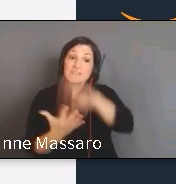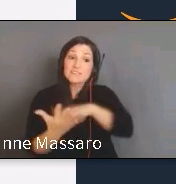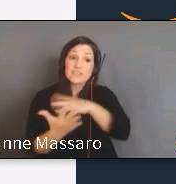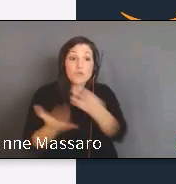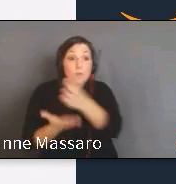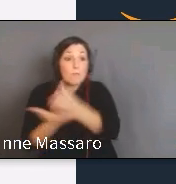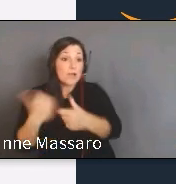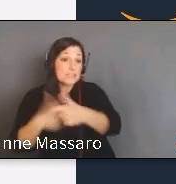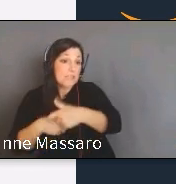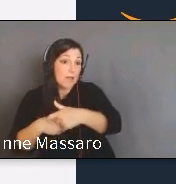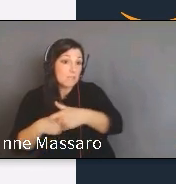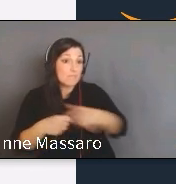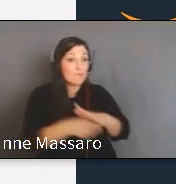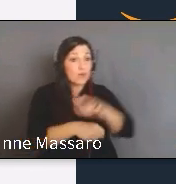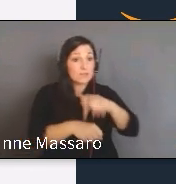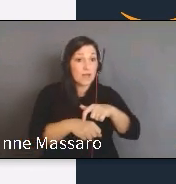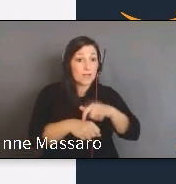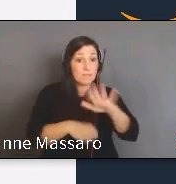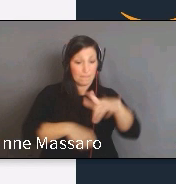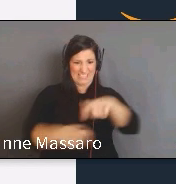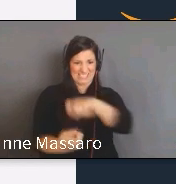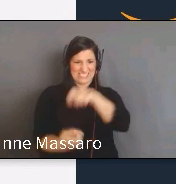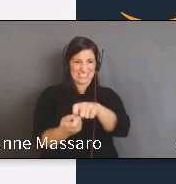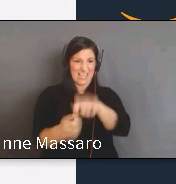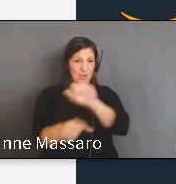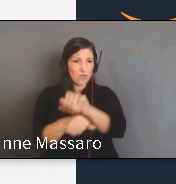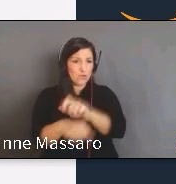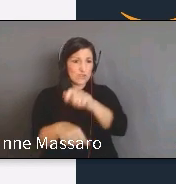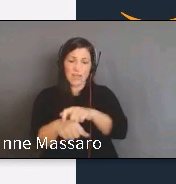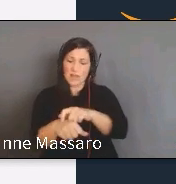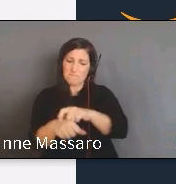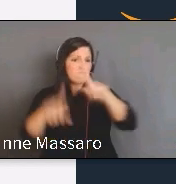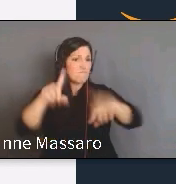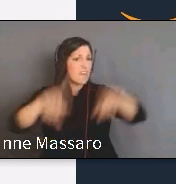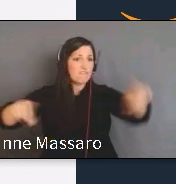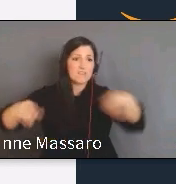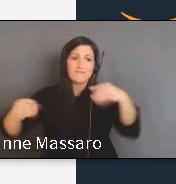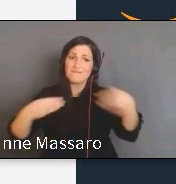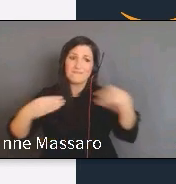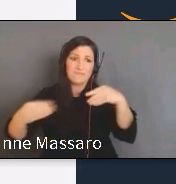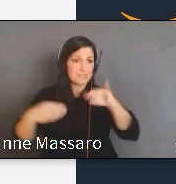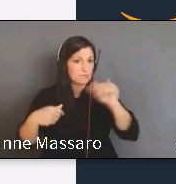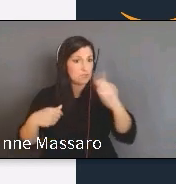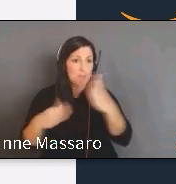and shifts times can vary as well depending on business needs. So, again, this is also a flexible type of